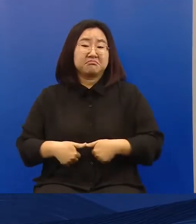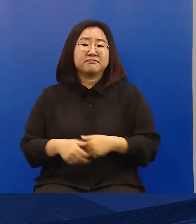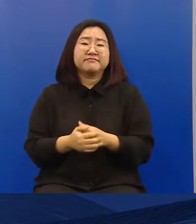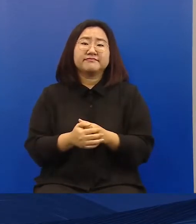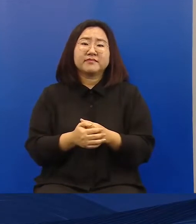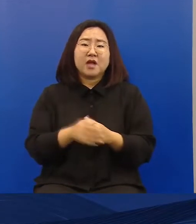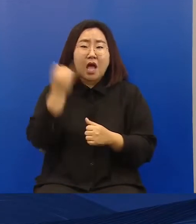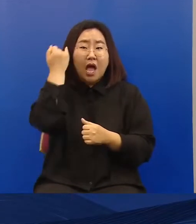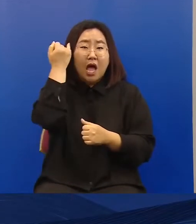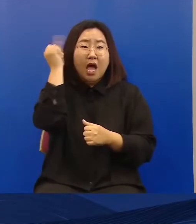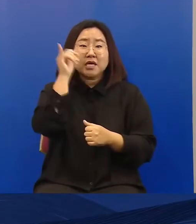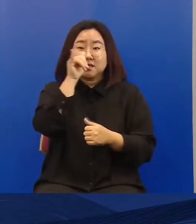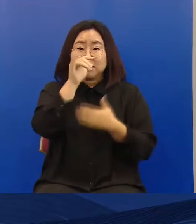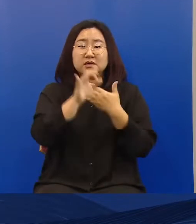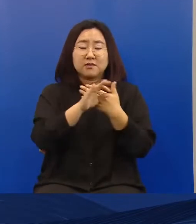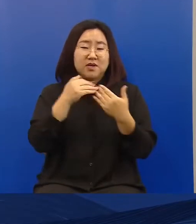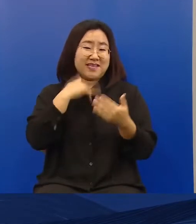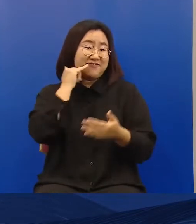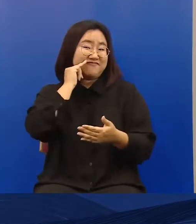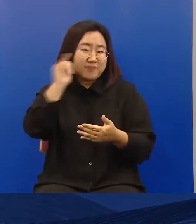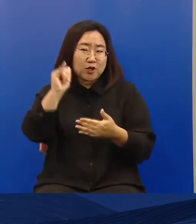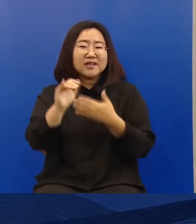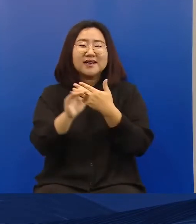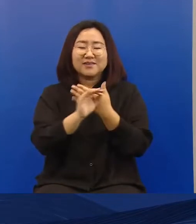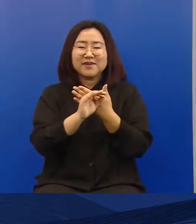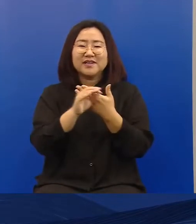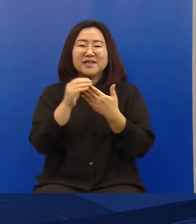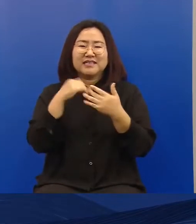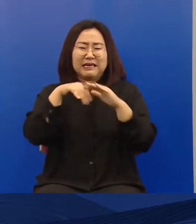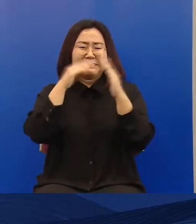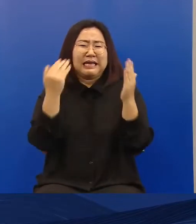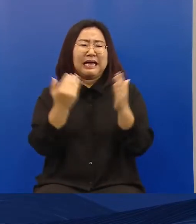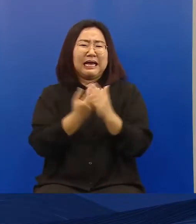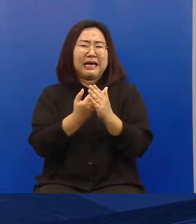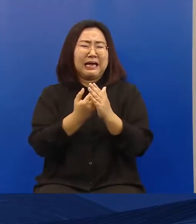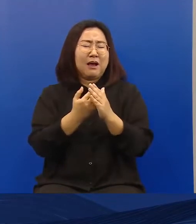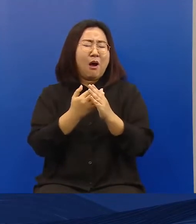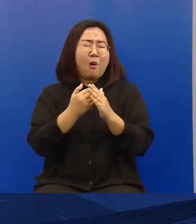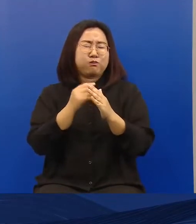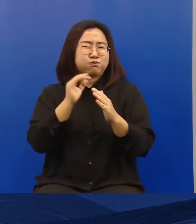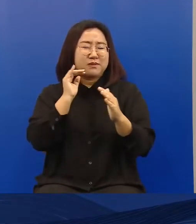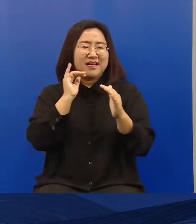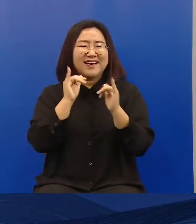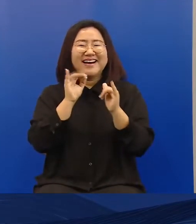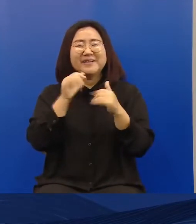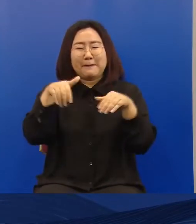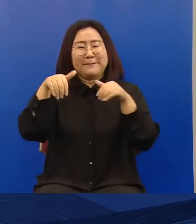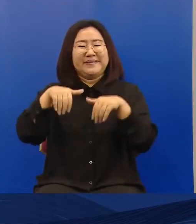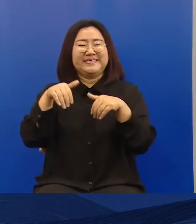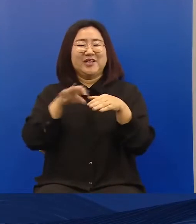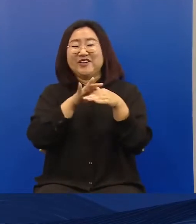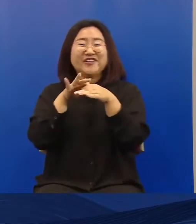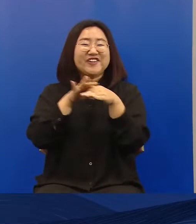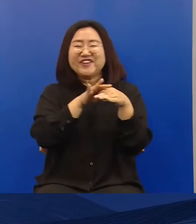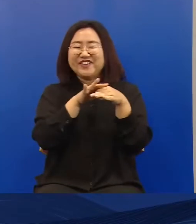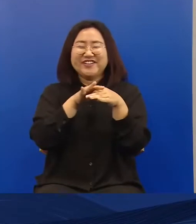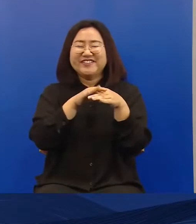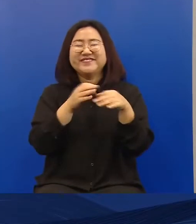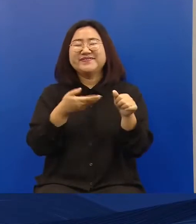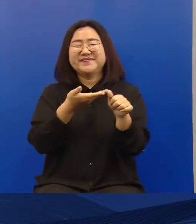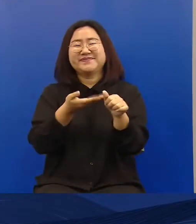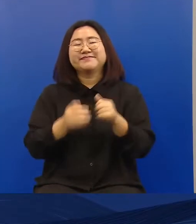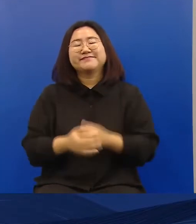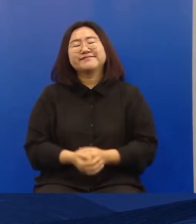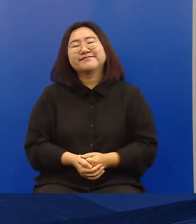can make the existing act amended. And if I don't answer the phone call, maybe you can talk to